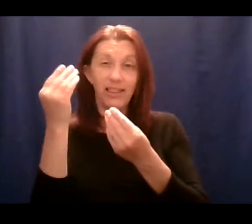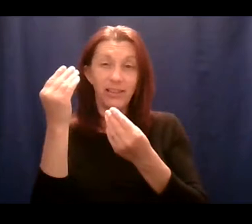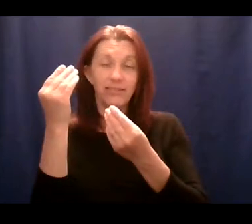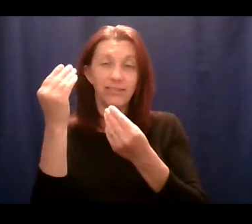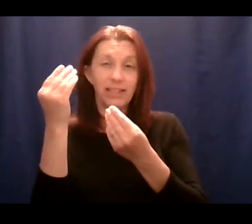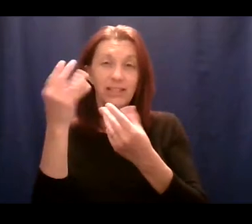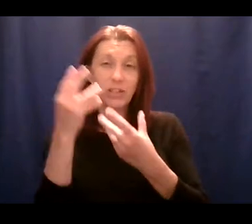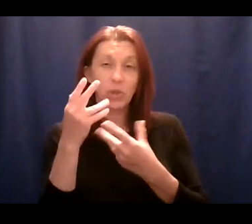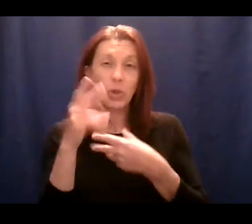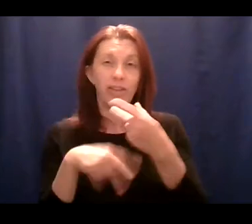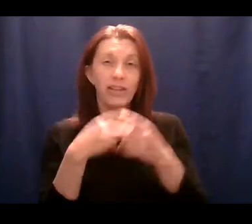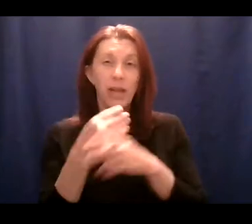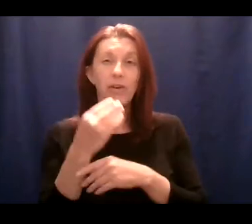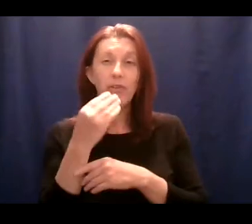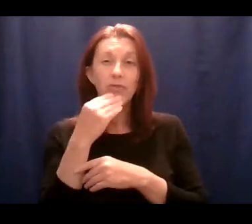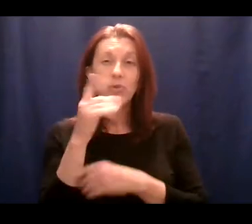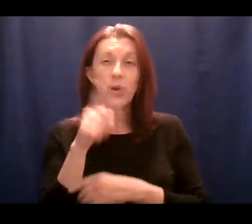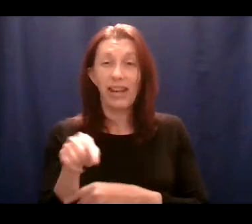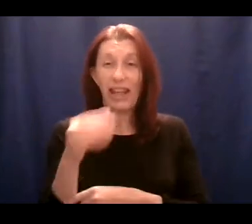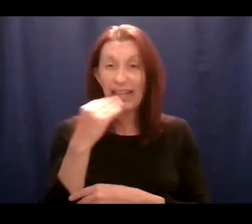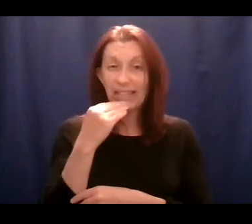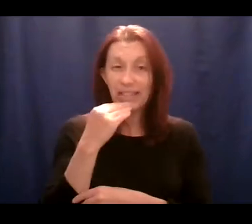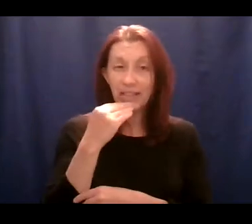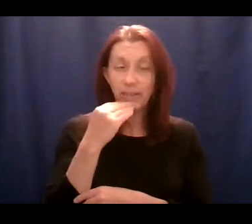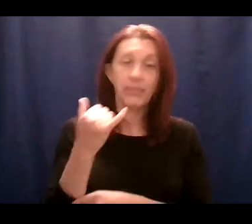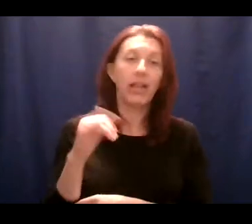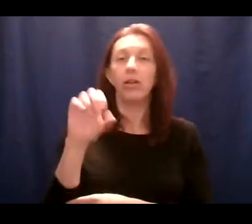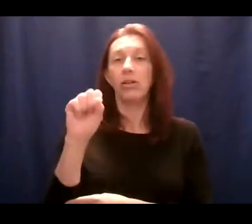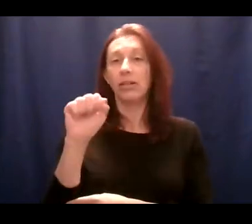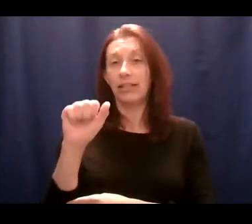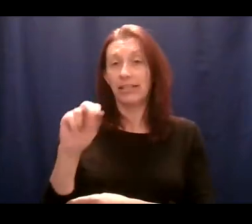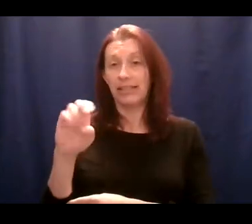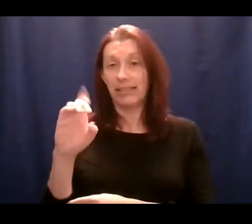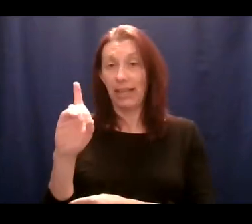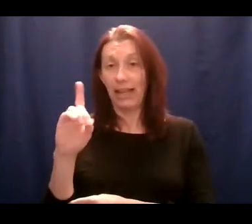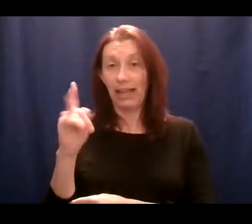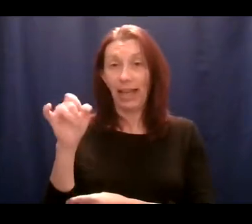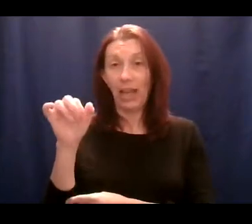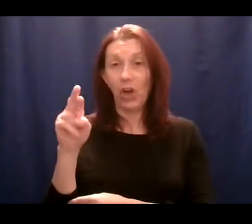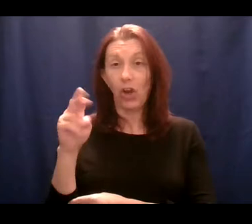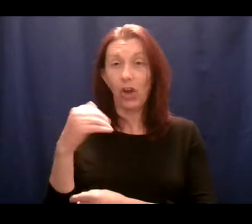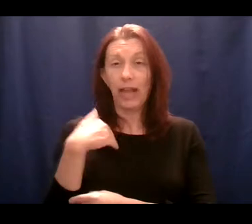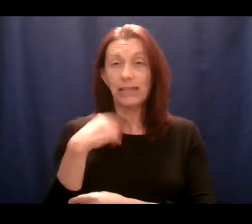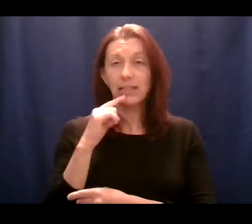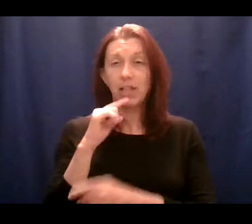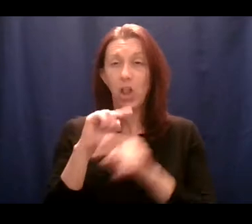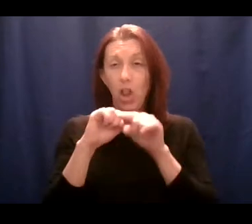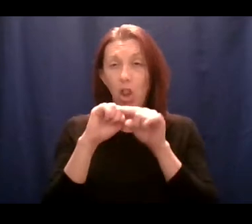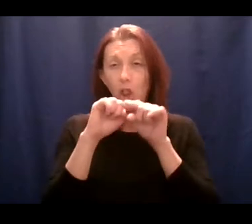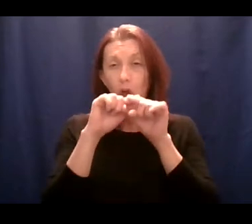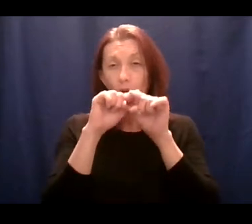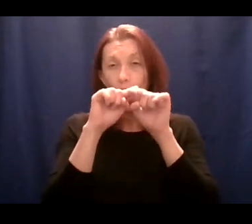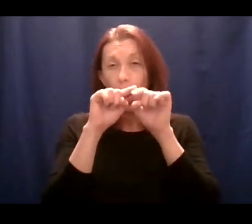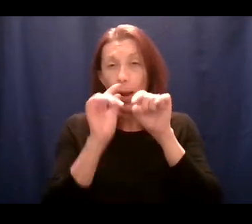type of food that they eat. So this shark here, the sand tiger shark, has these long pointy teeth. It lives in the